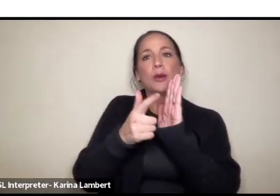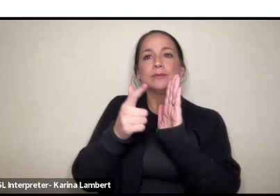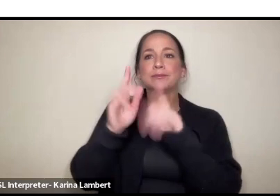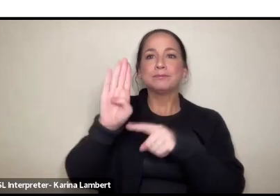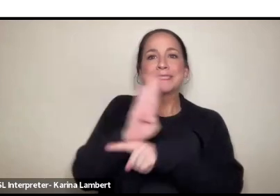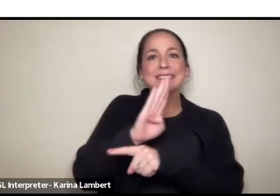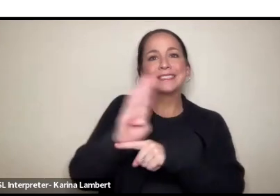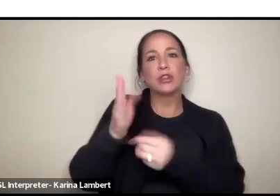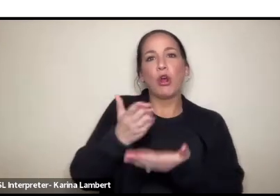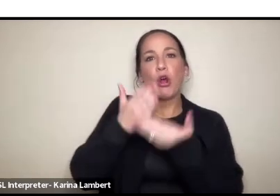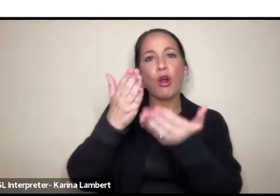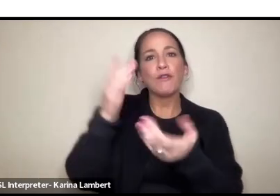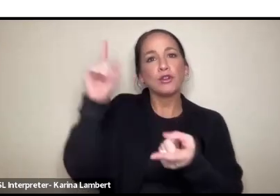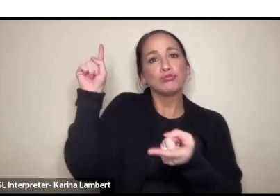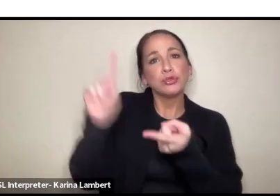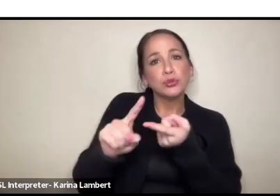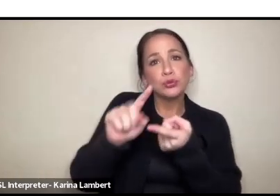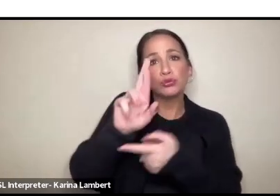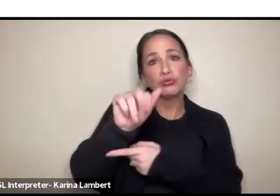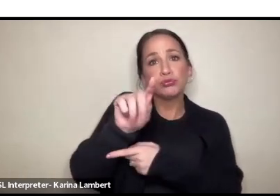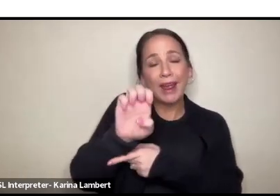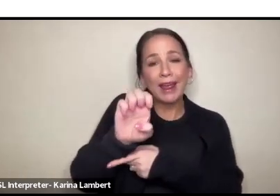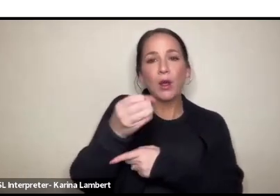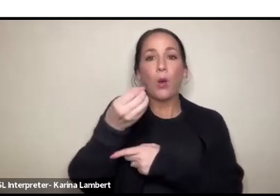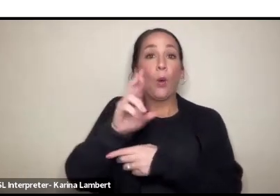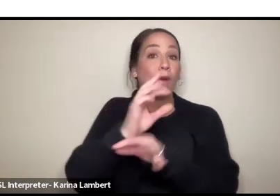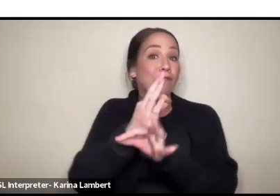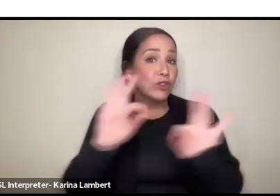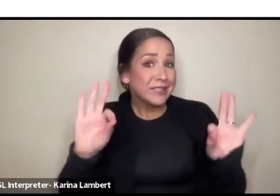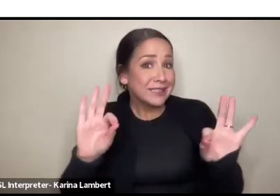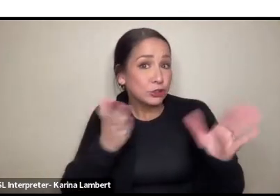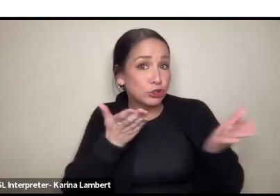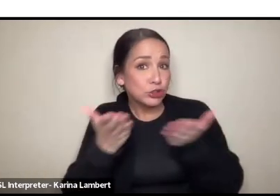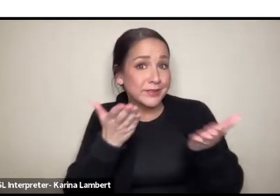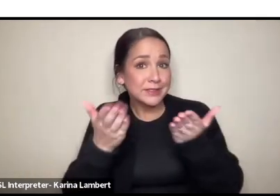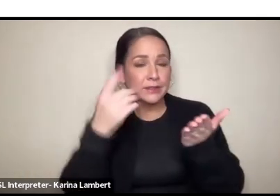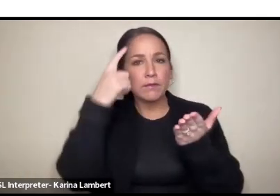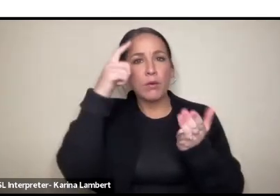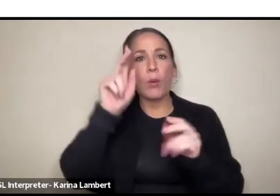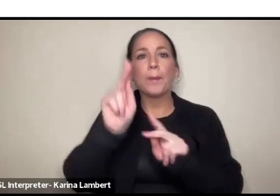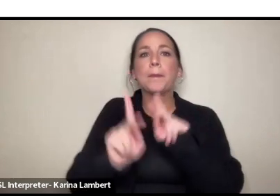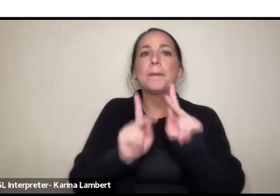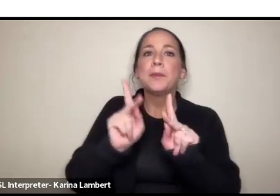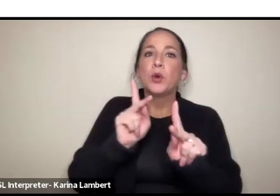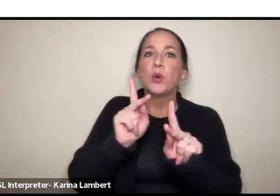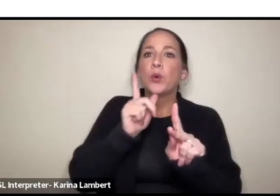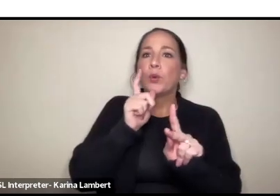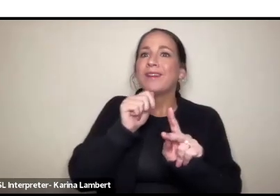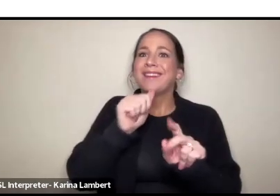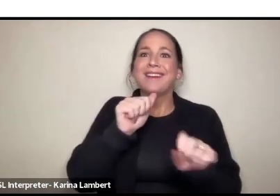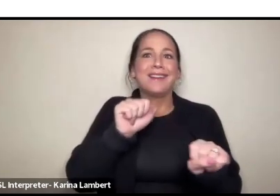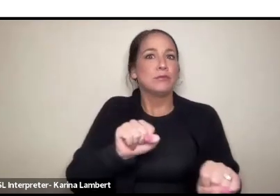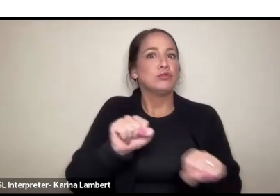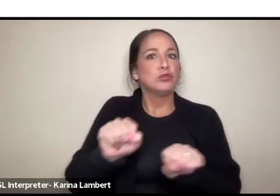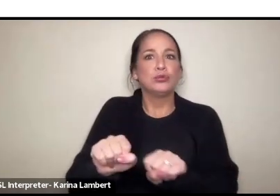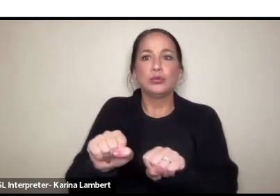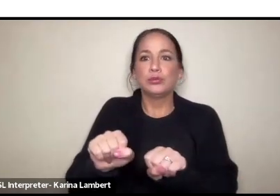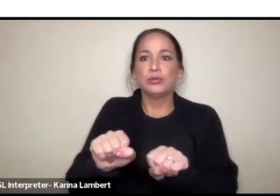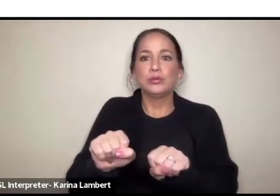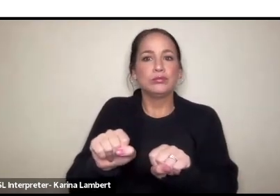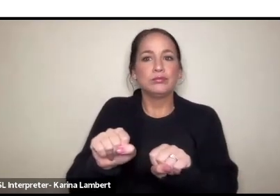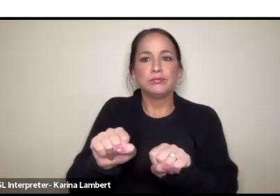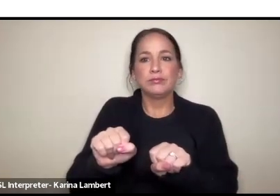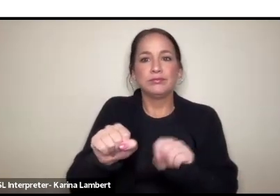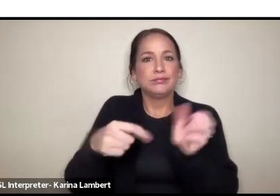either reduced rates or pro bono services for folks that are unable